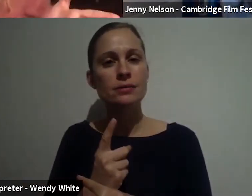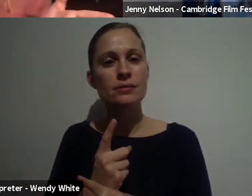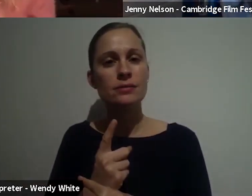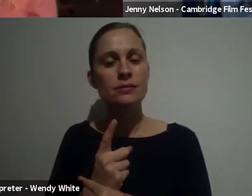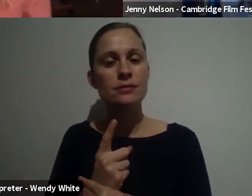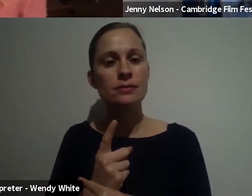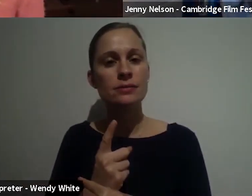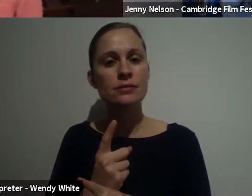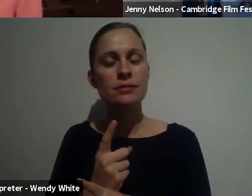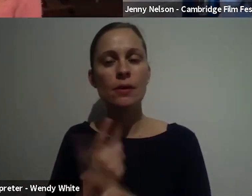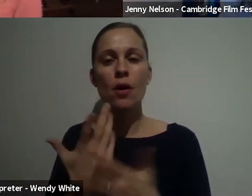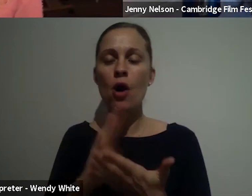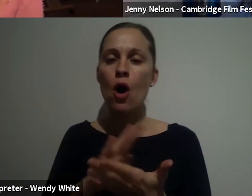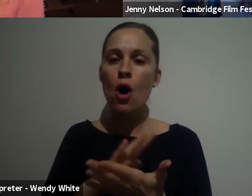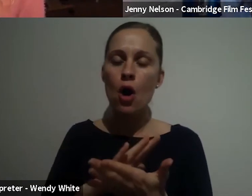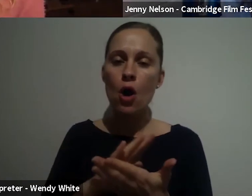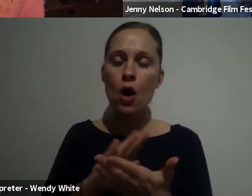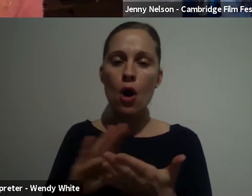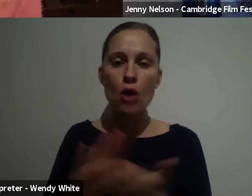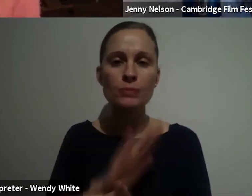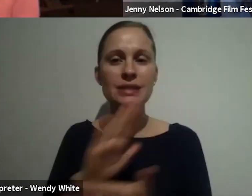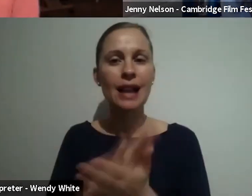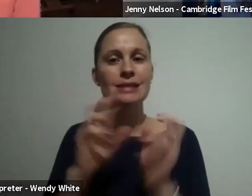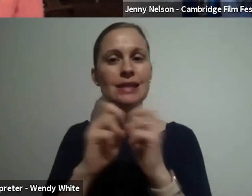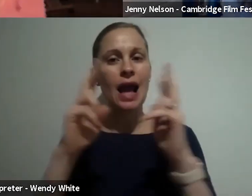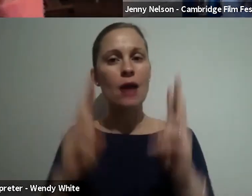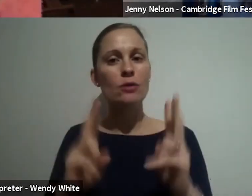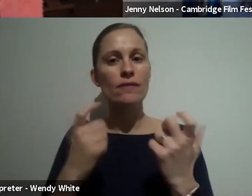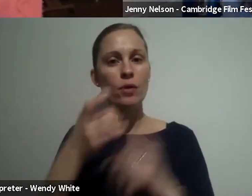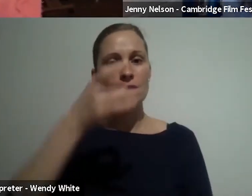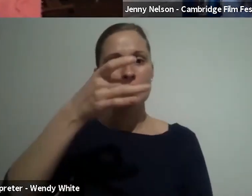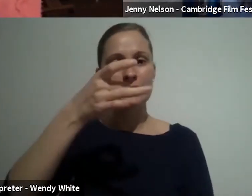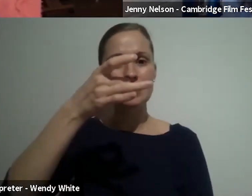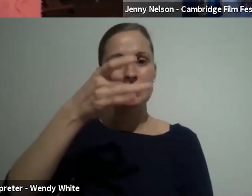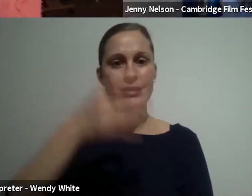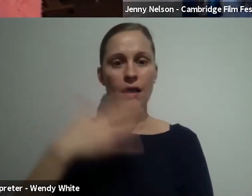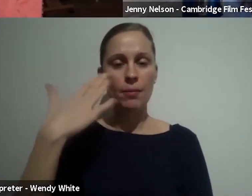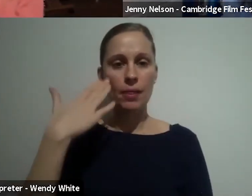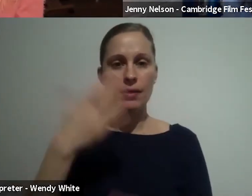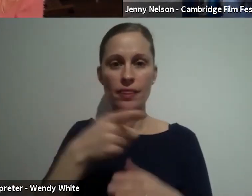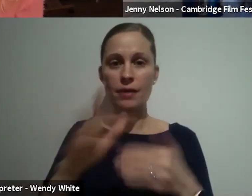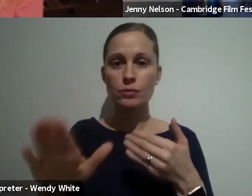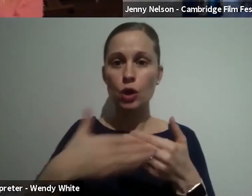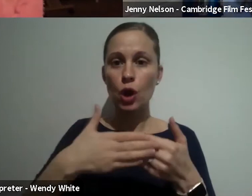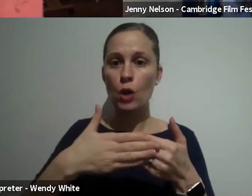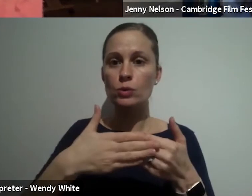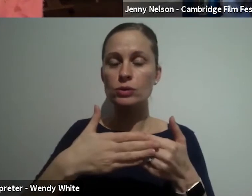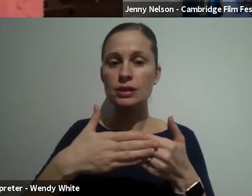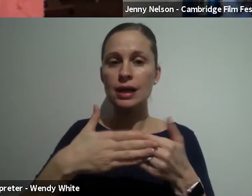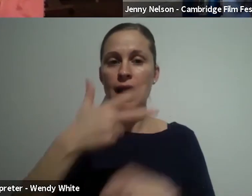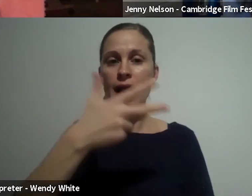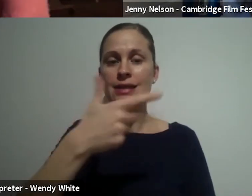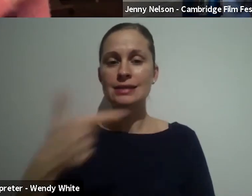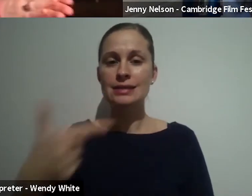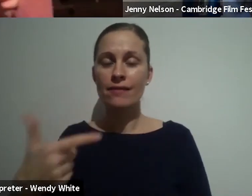hospitality house for single mothers during that was closed in the year 87. I mean, because Celia